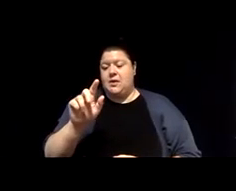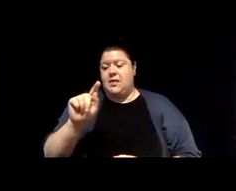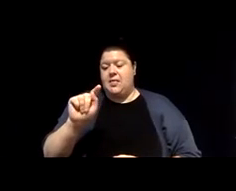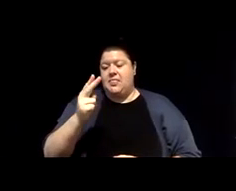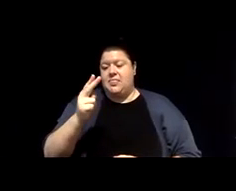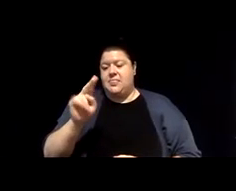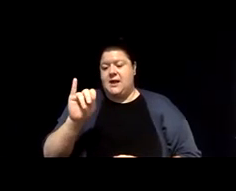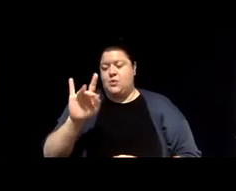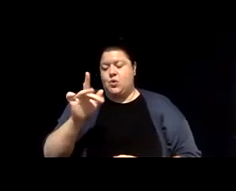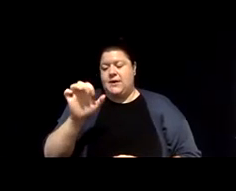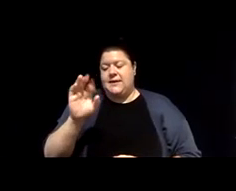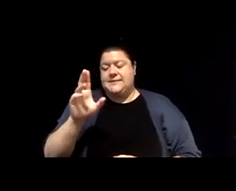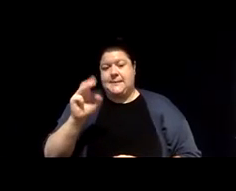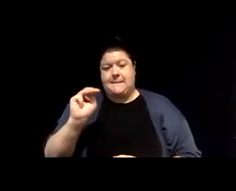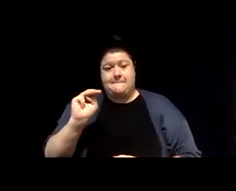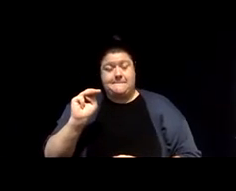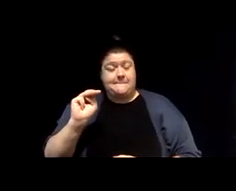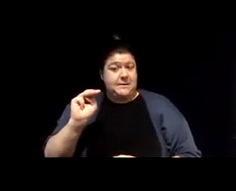hyperthyroidism. Well,